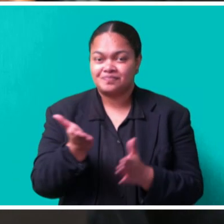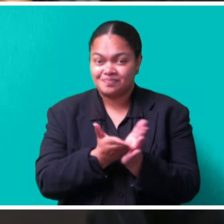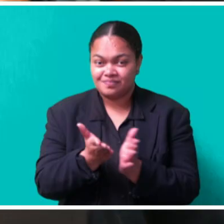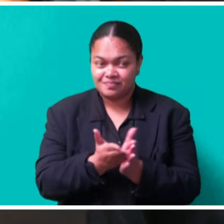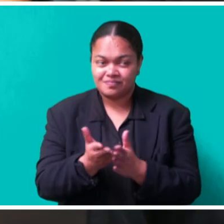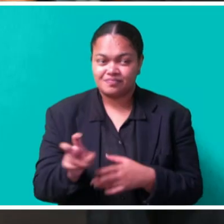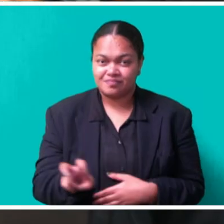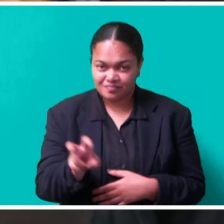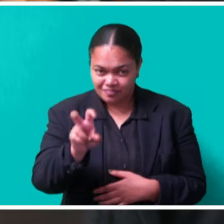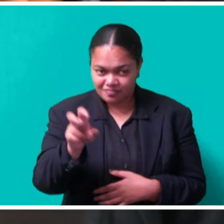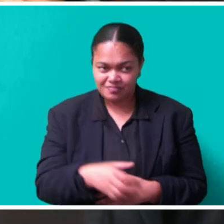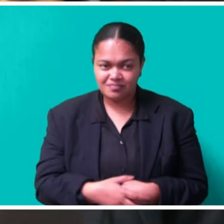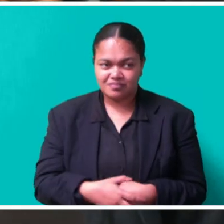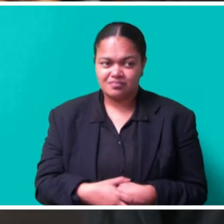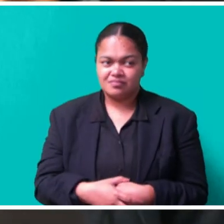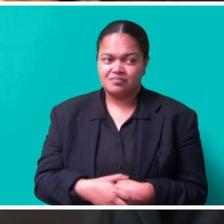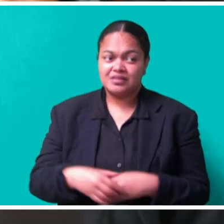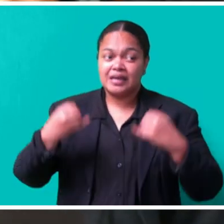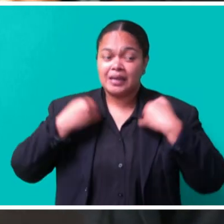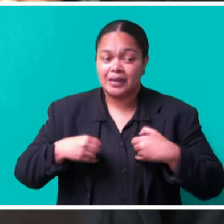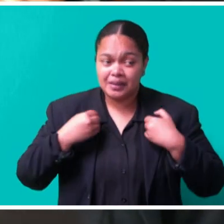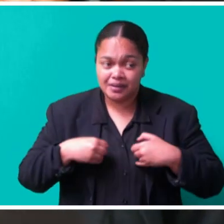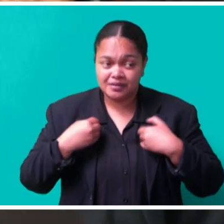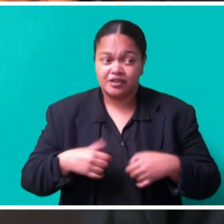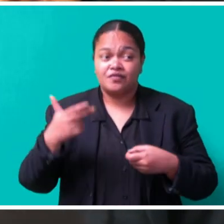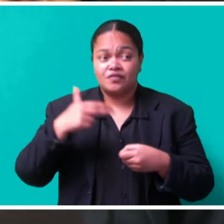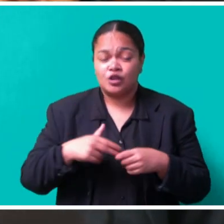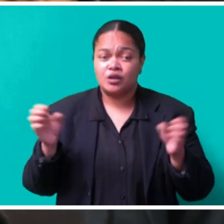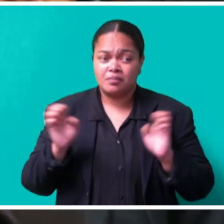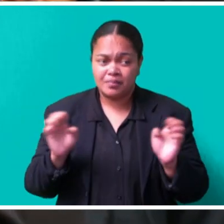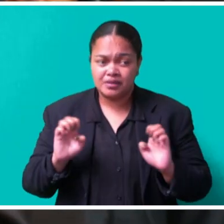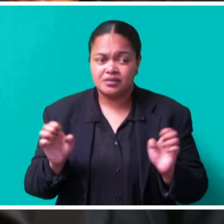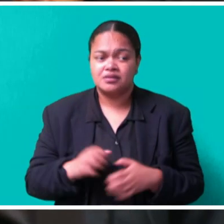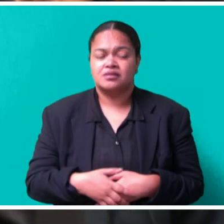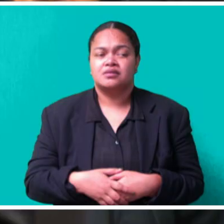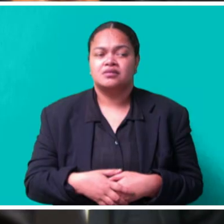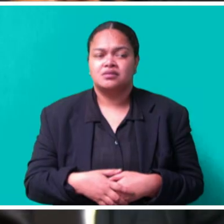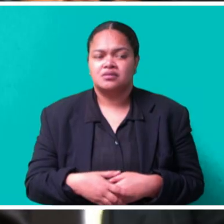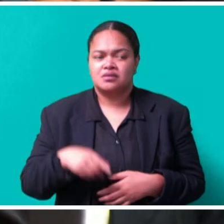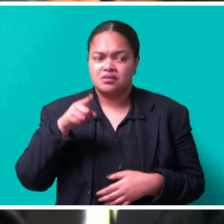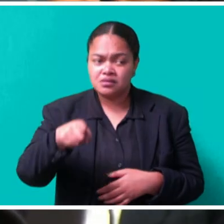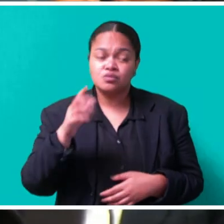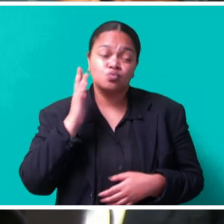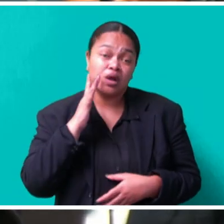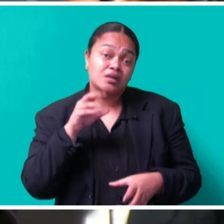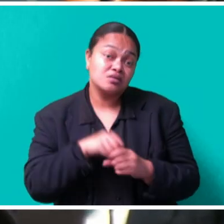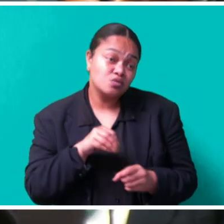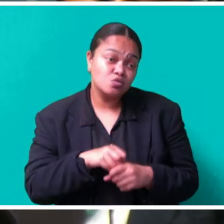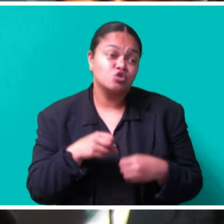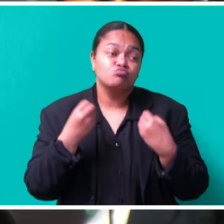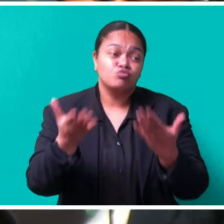Transport, and implementing a fuel emergency action plan. That plan includes